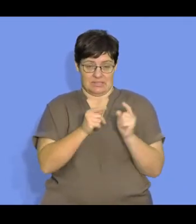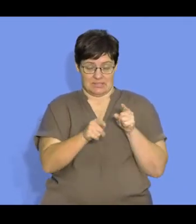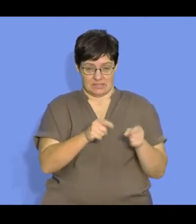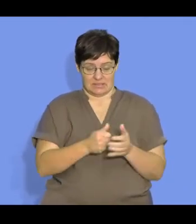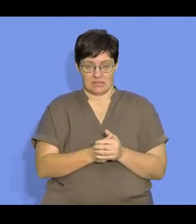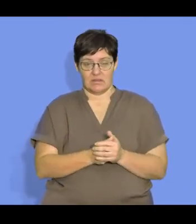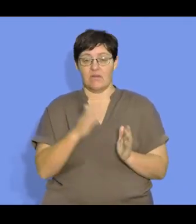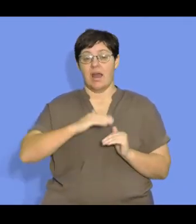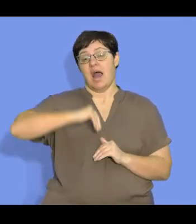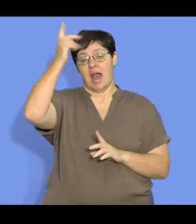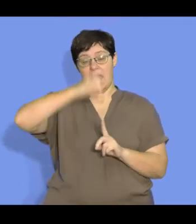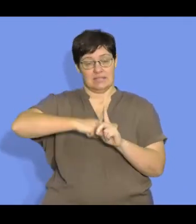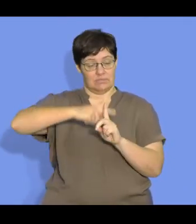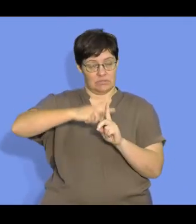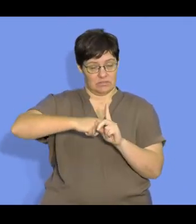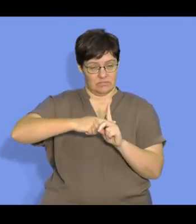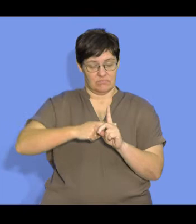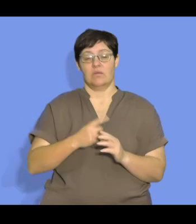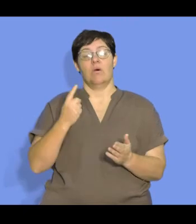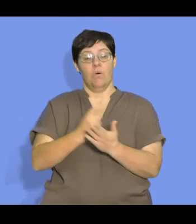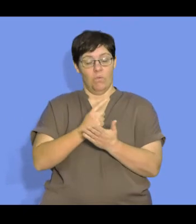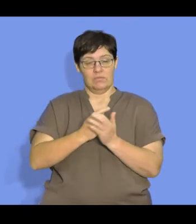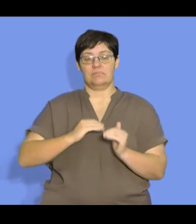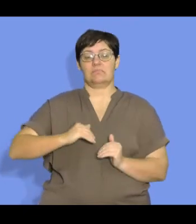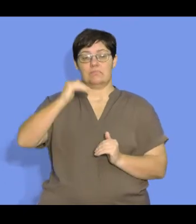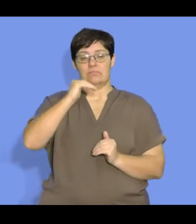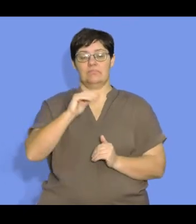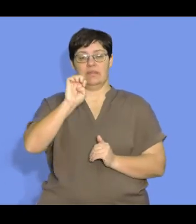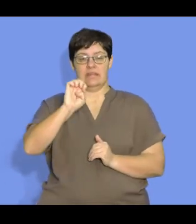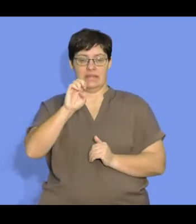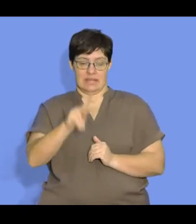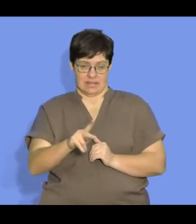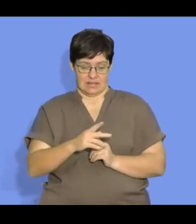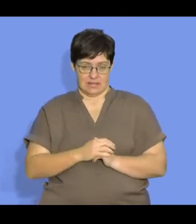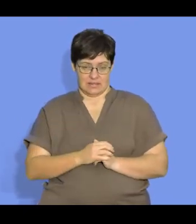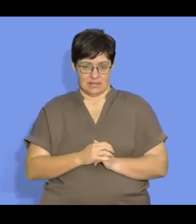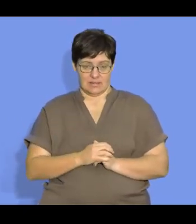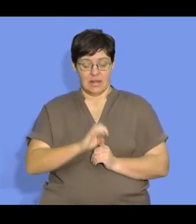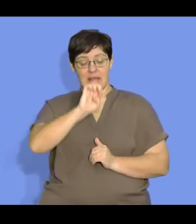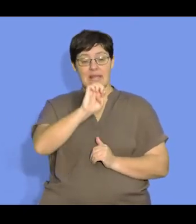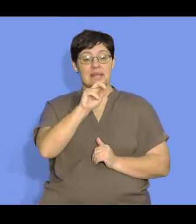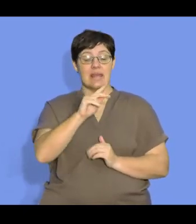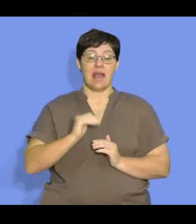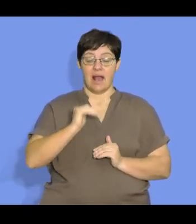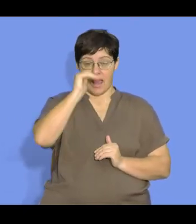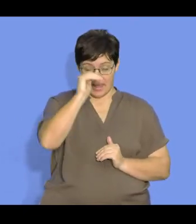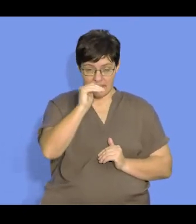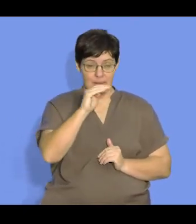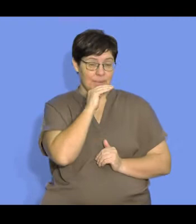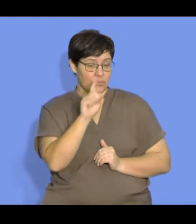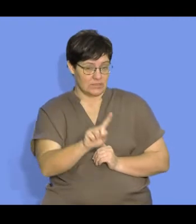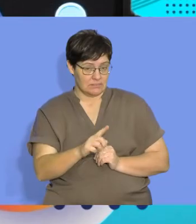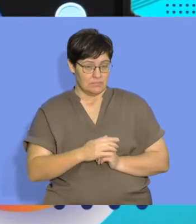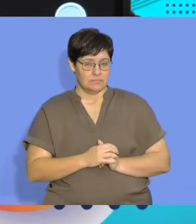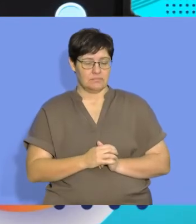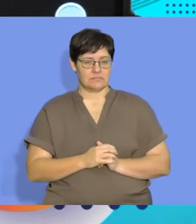a high temperature, you always have a high kinetic energy, and a high kinetic energy actually